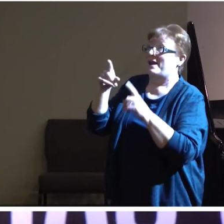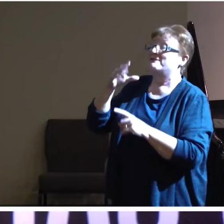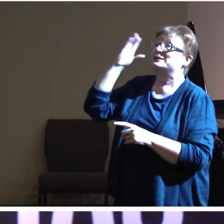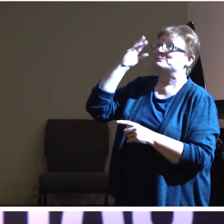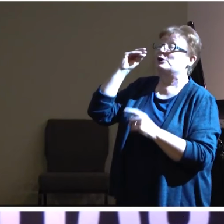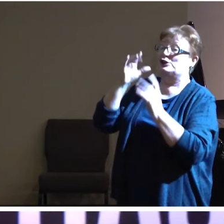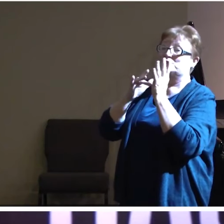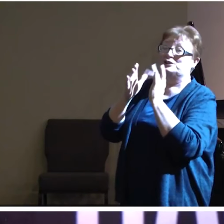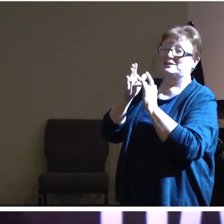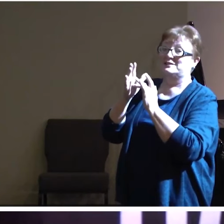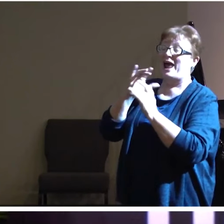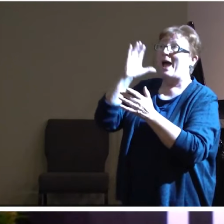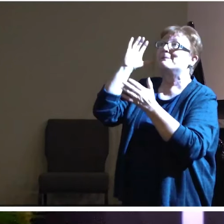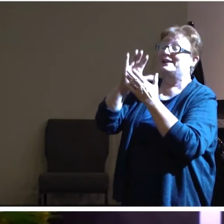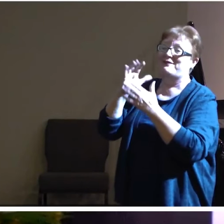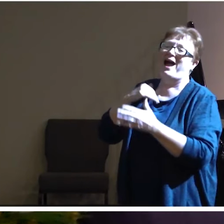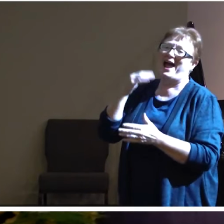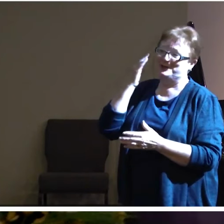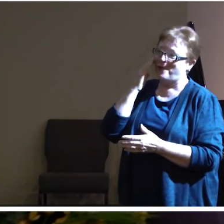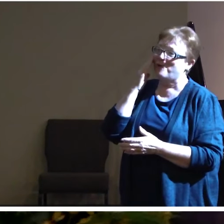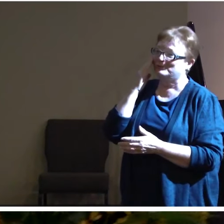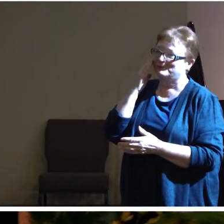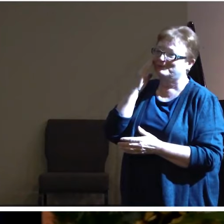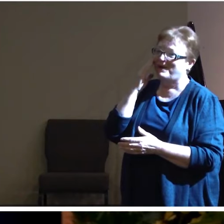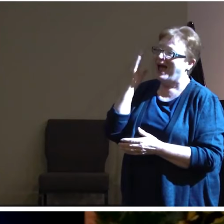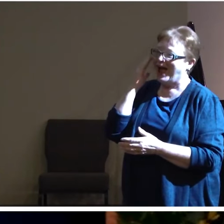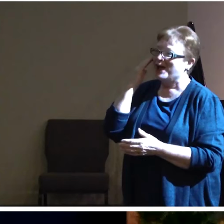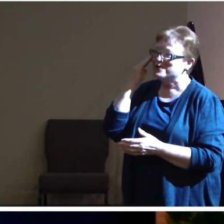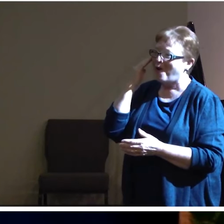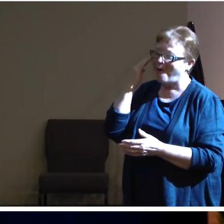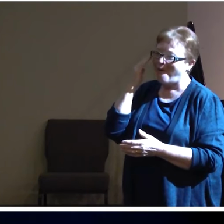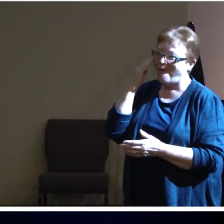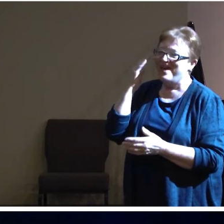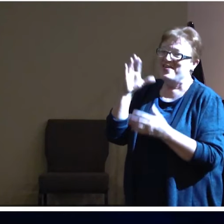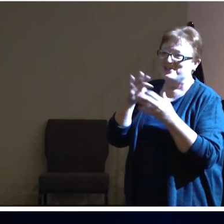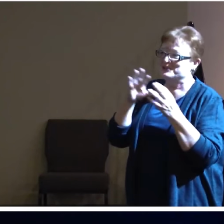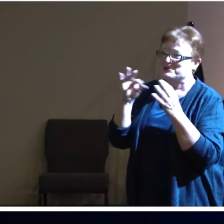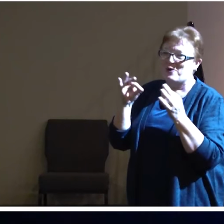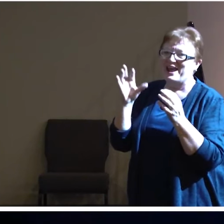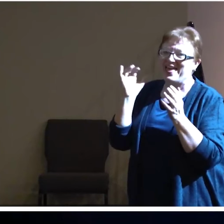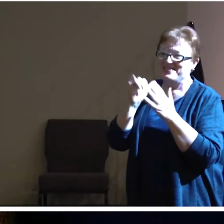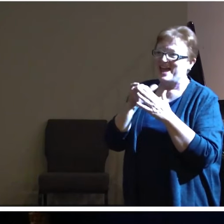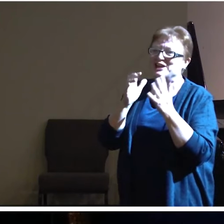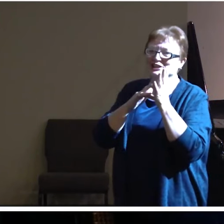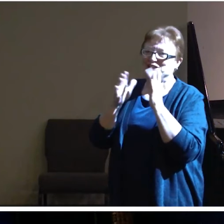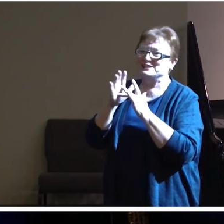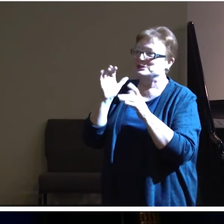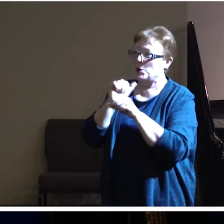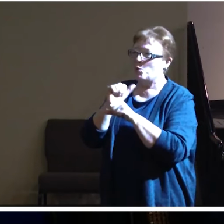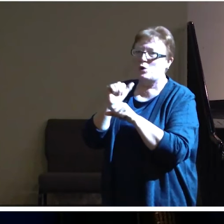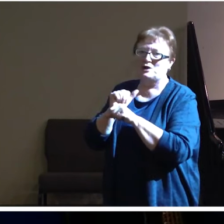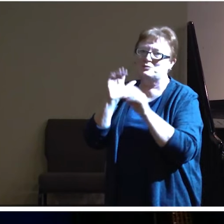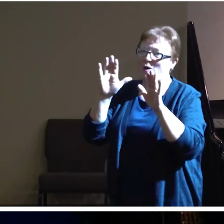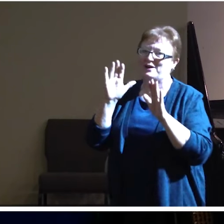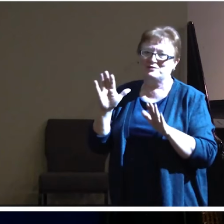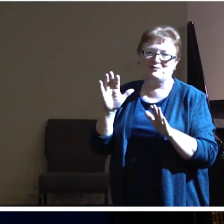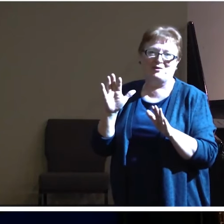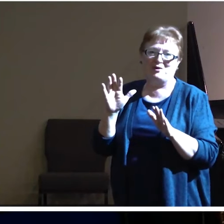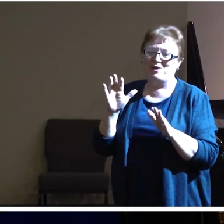and I believe. Now, I know the story behind the story that God works graciously in order to enable us to believe.